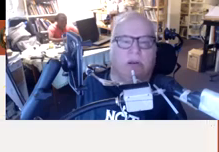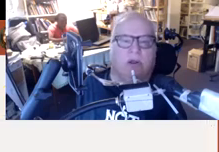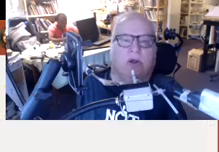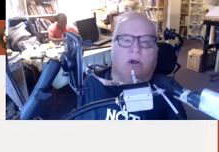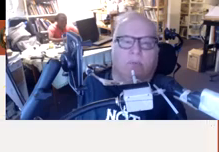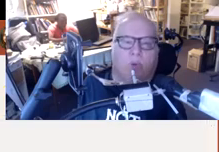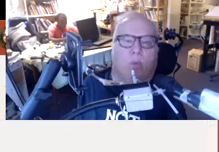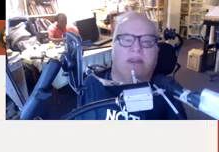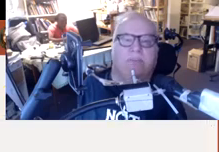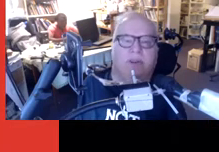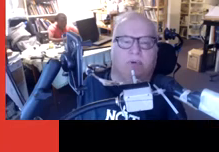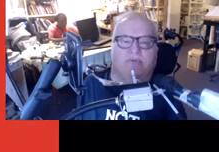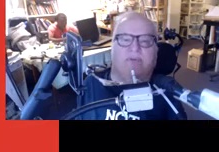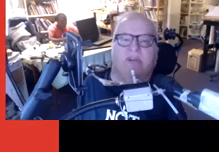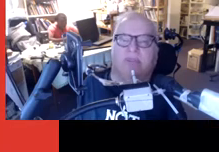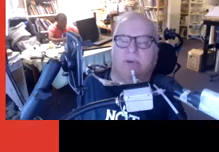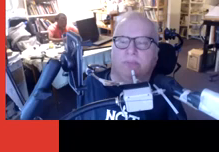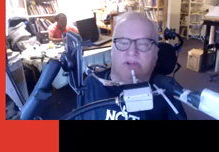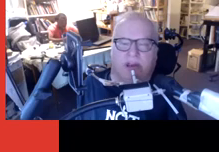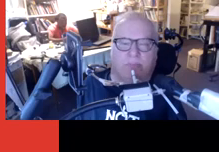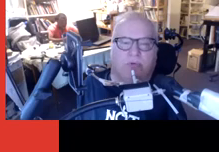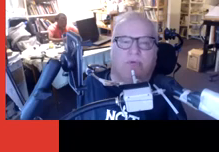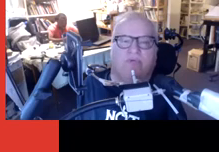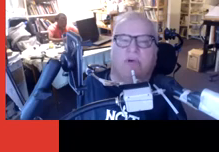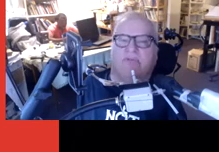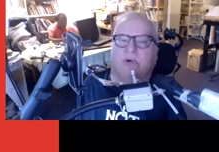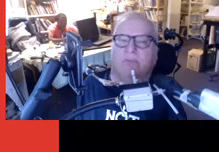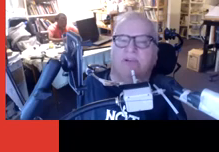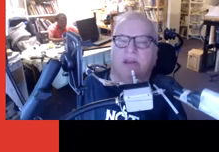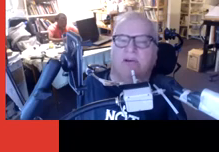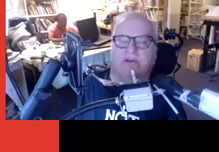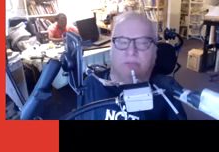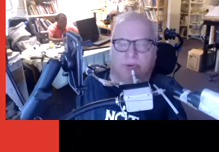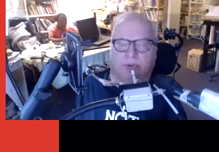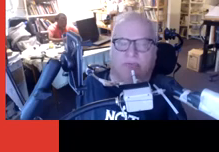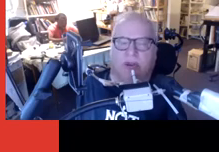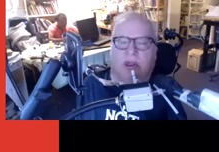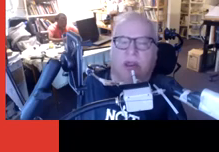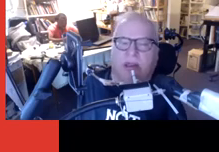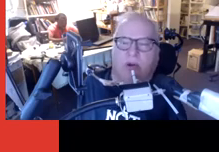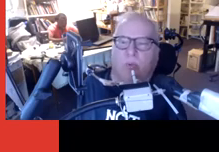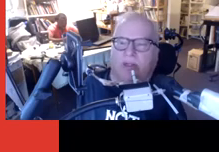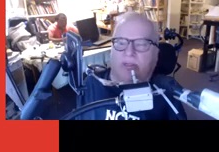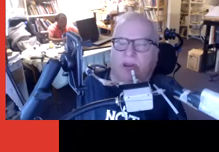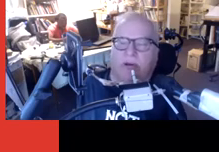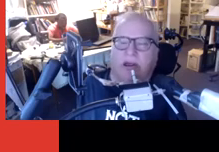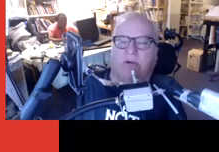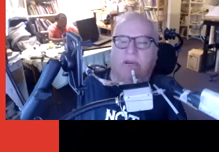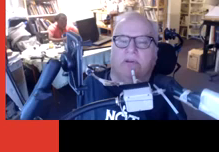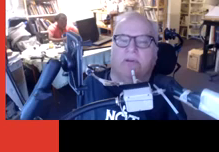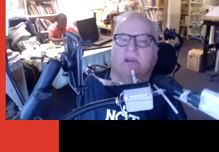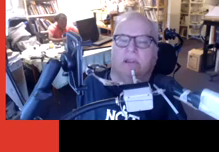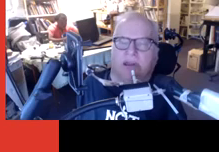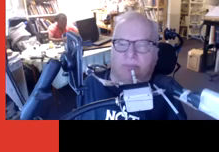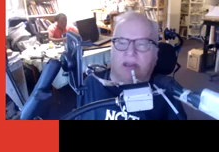2013. White people, 53% approve, 44% disapprove. In wealthier